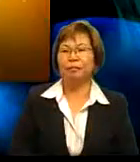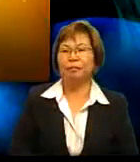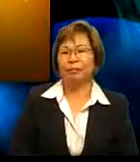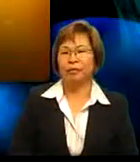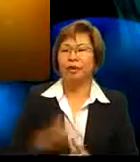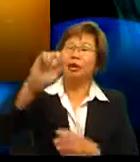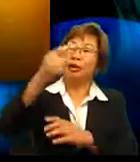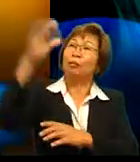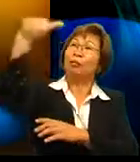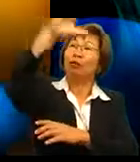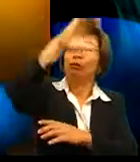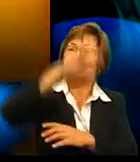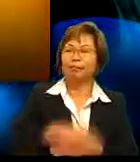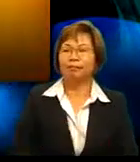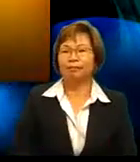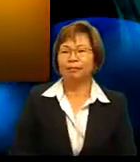the moon,